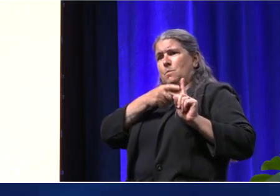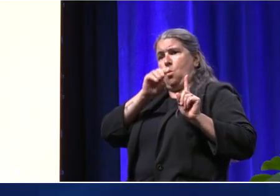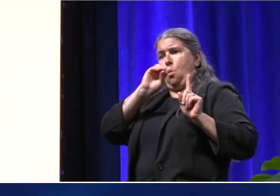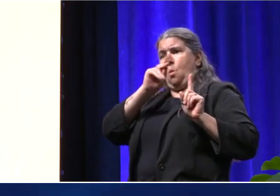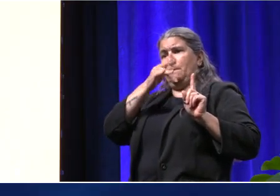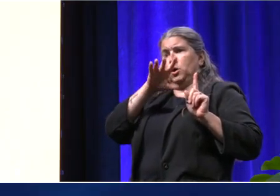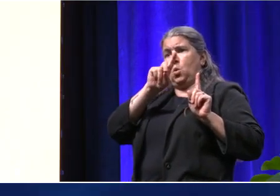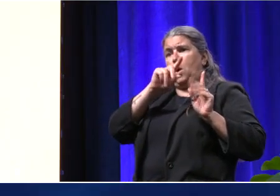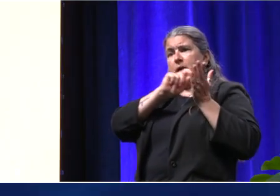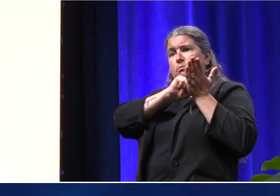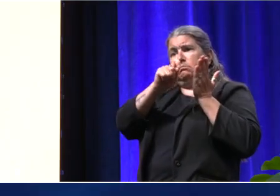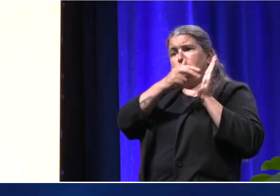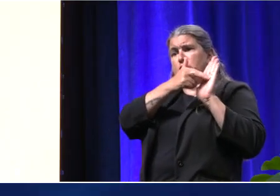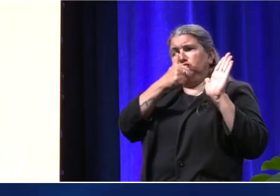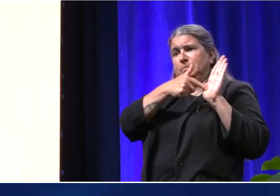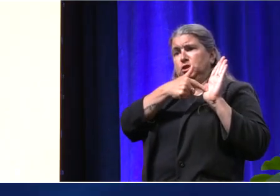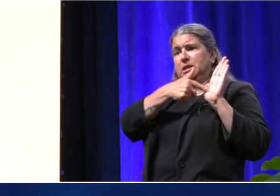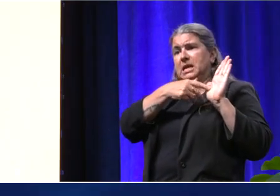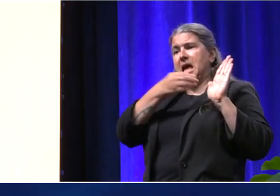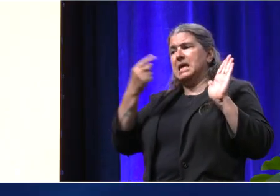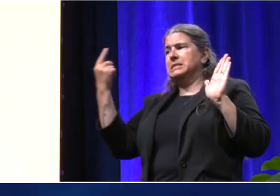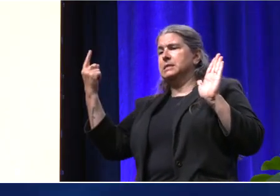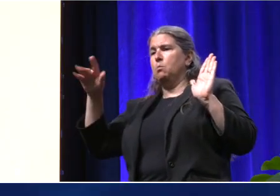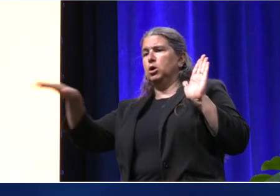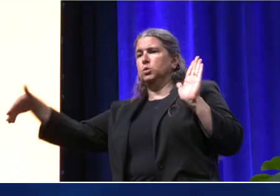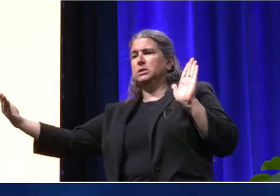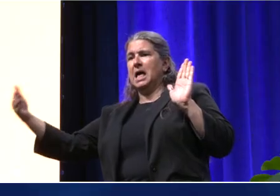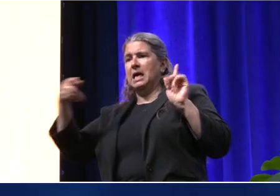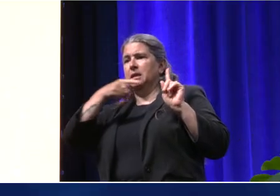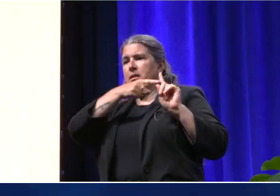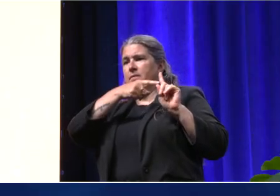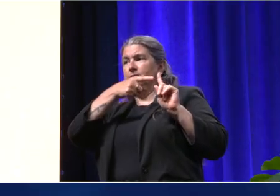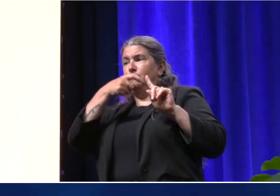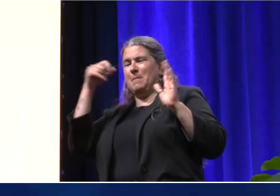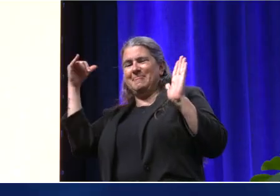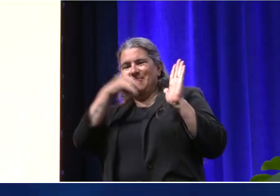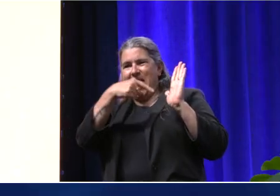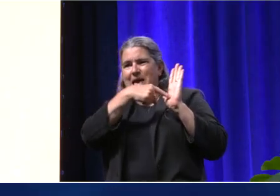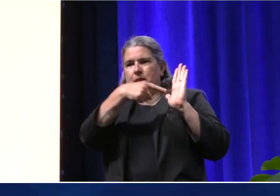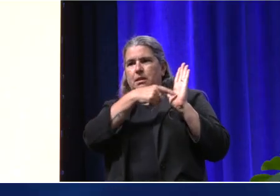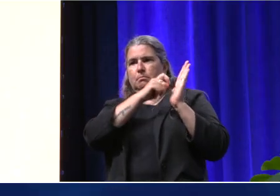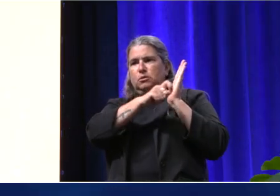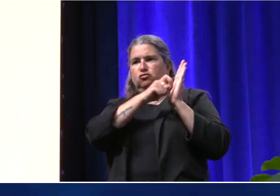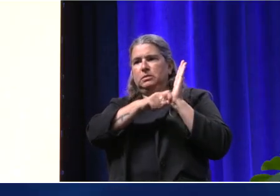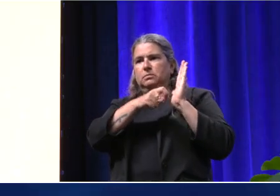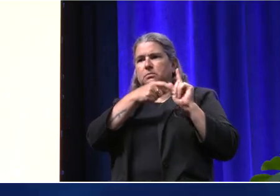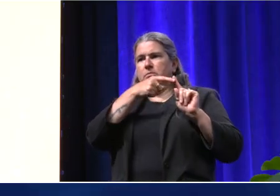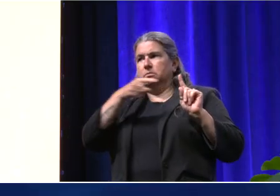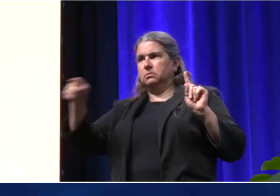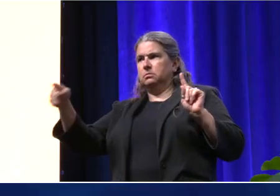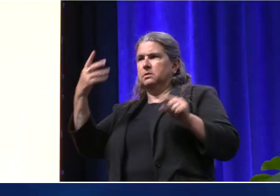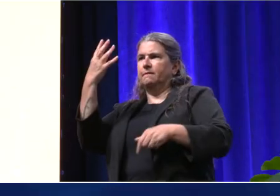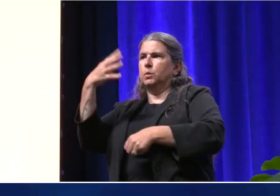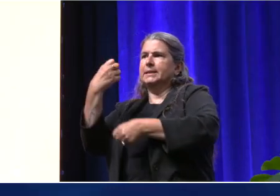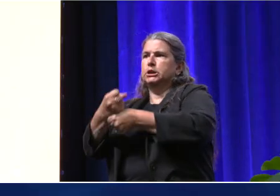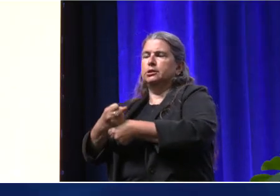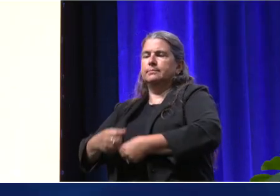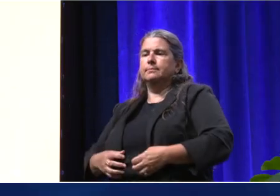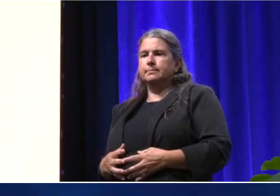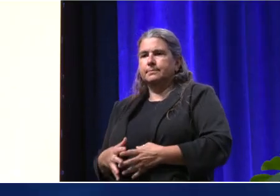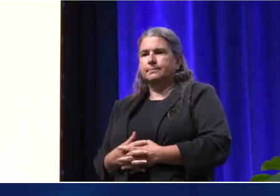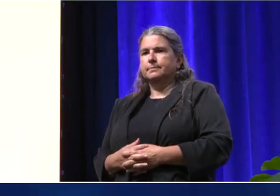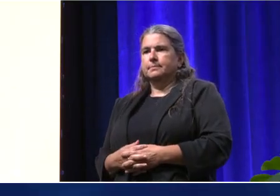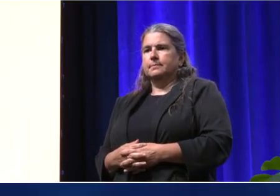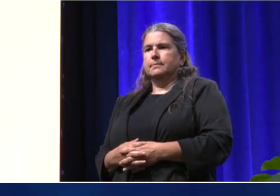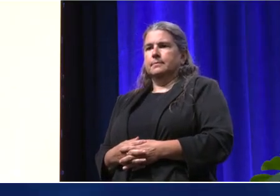an overdose from that prescription. That's like 4 years. So when we think